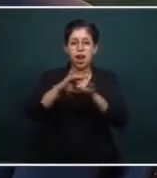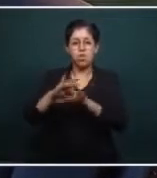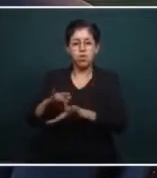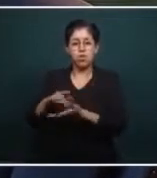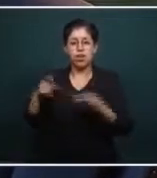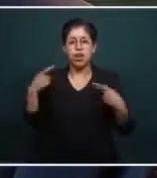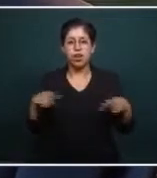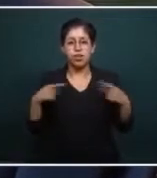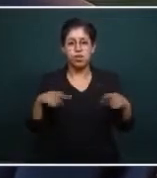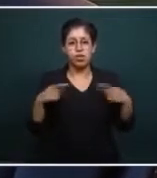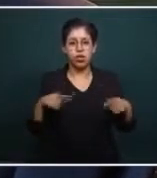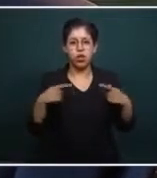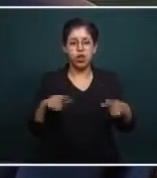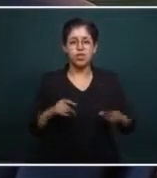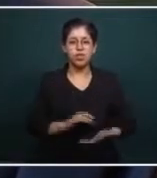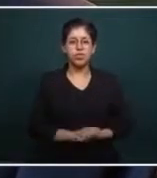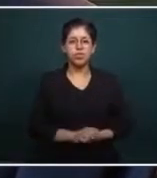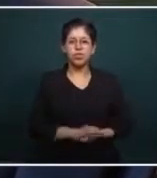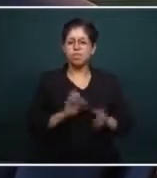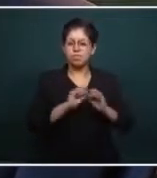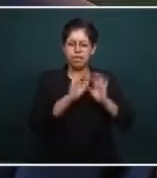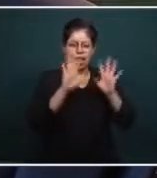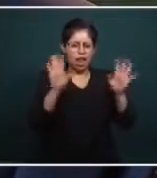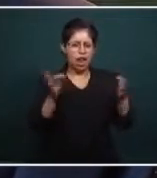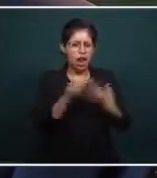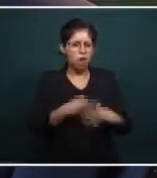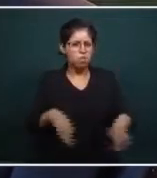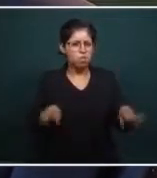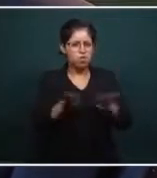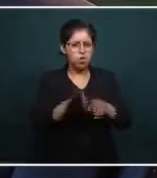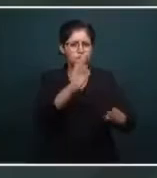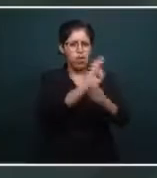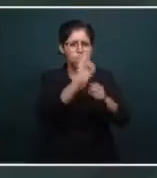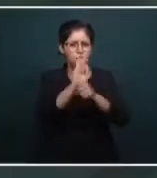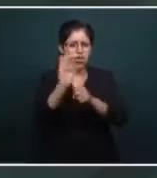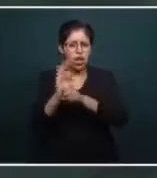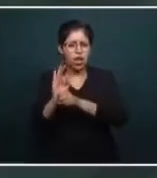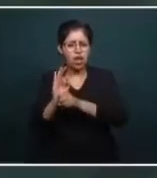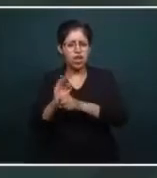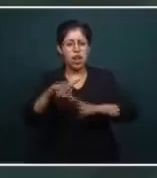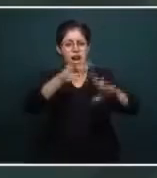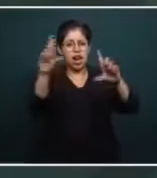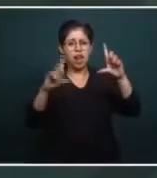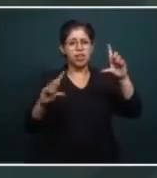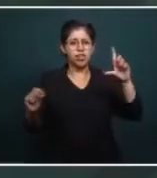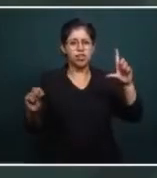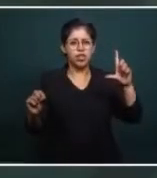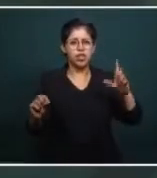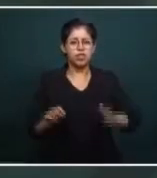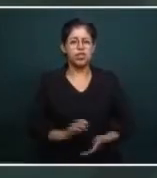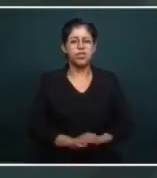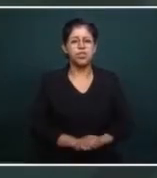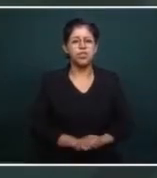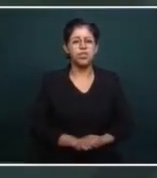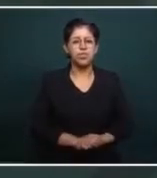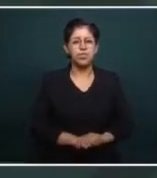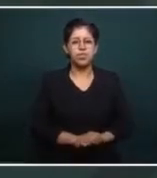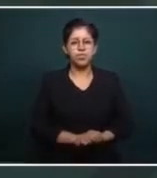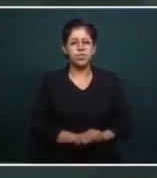to the citizens. Of course, we're interested in national